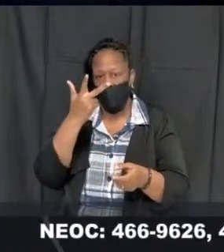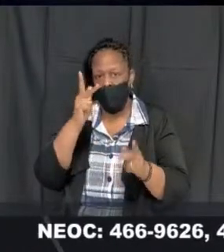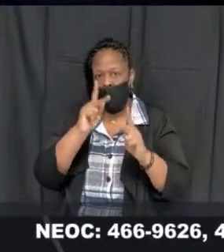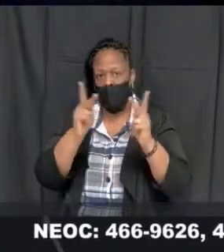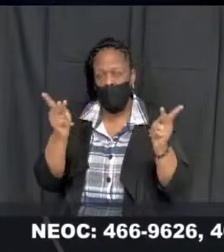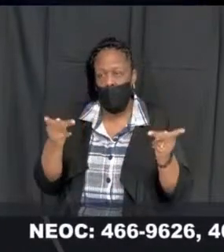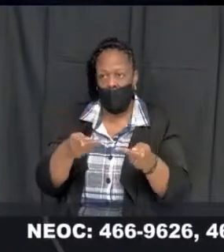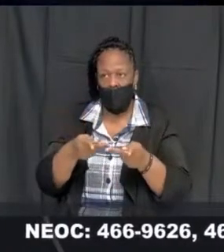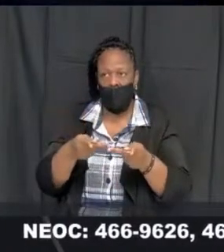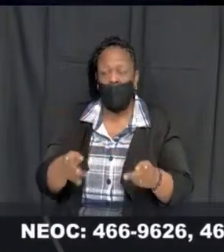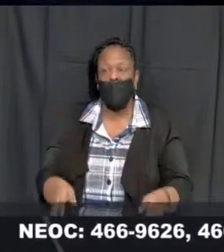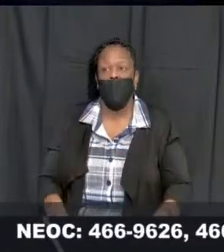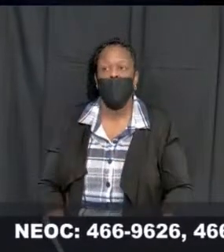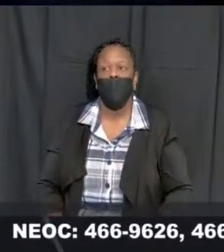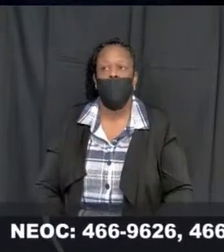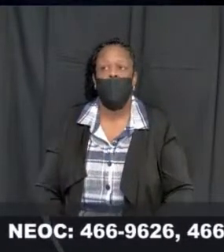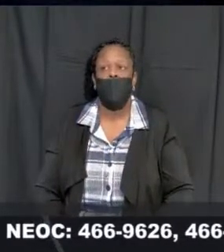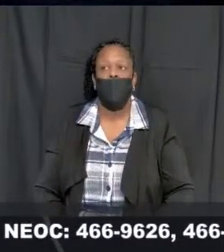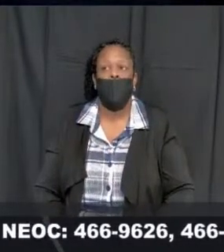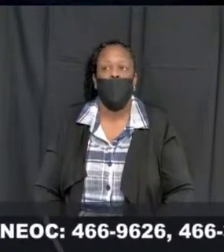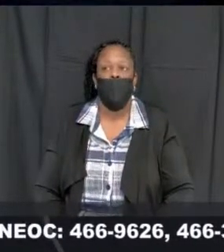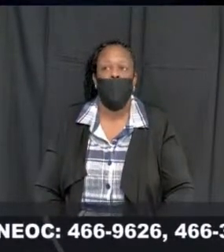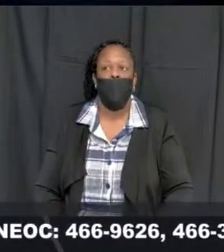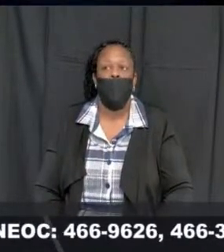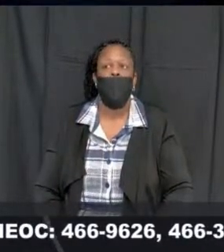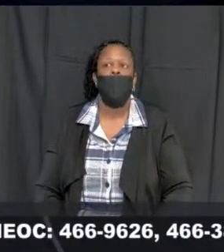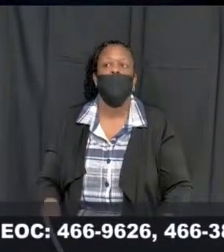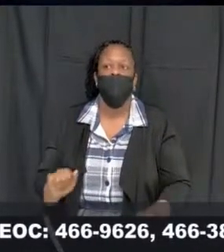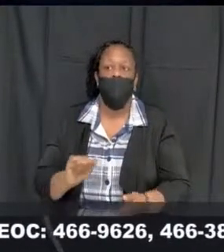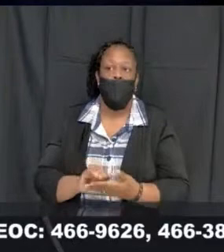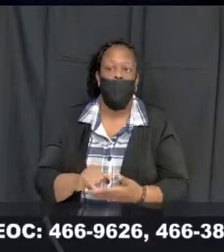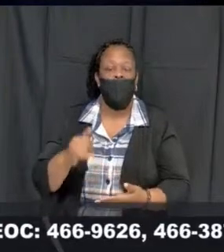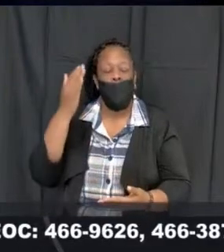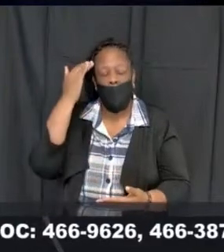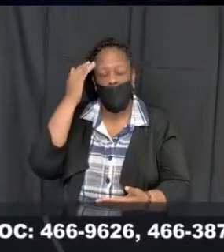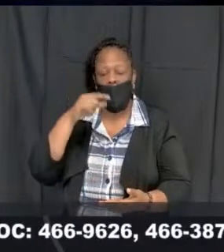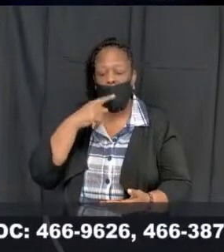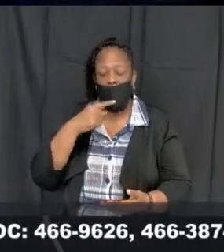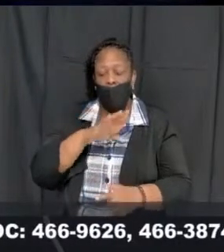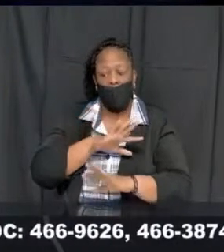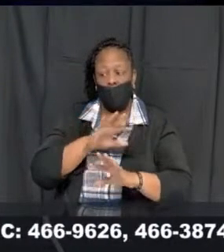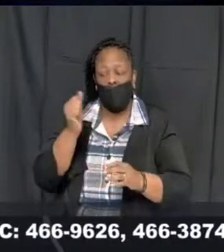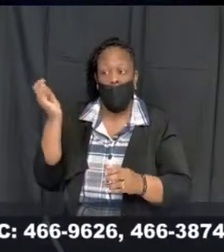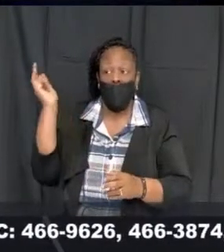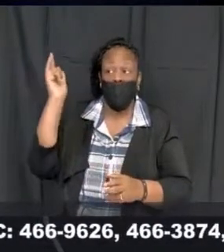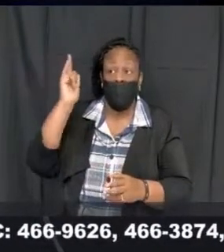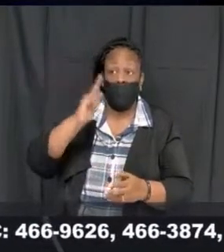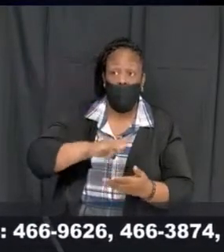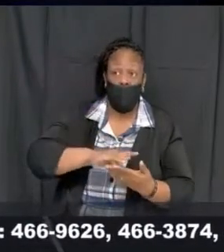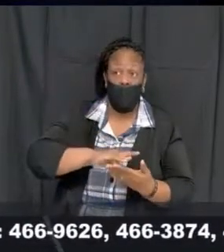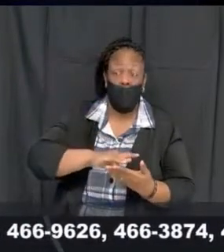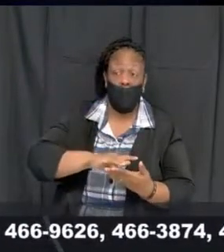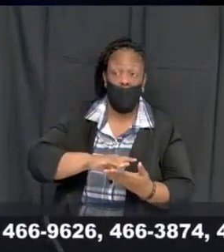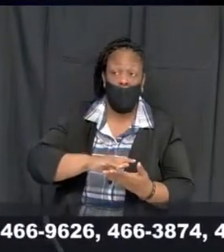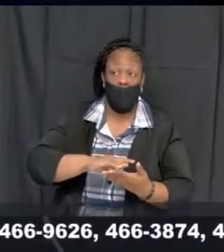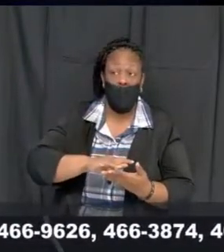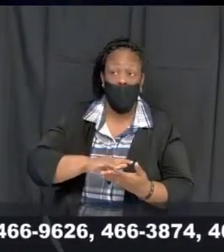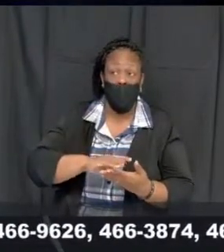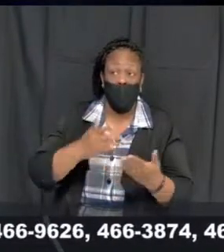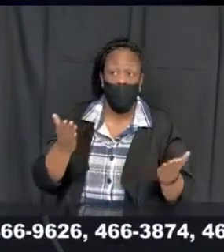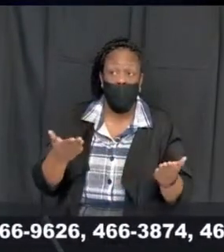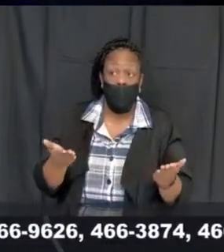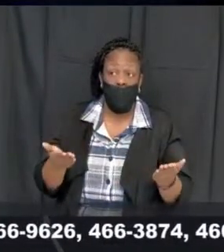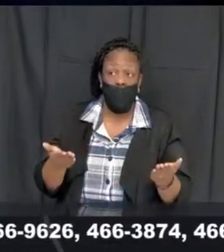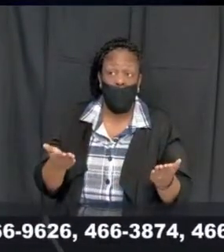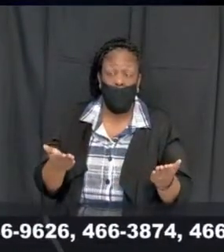South Africa. Thus, the rationale for the travel advisory. So let me break it down.